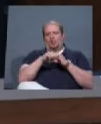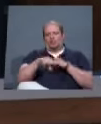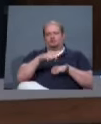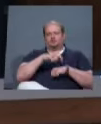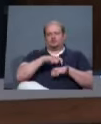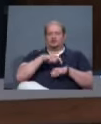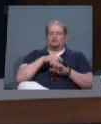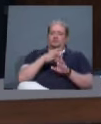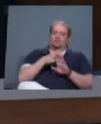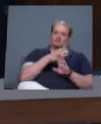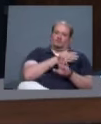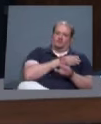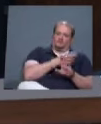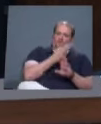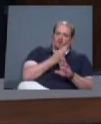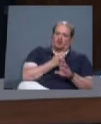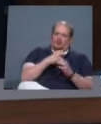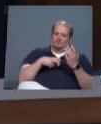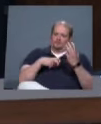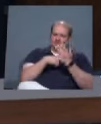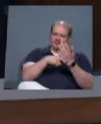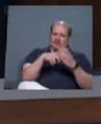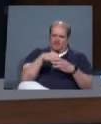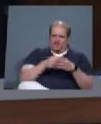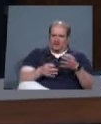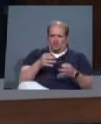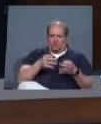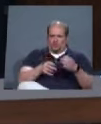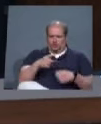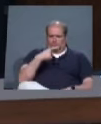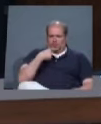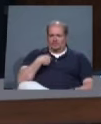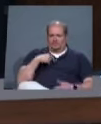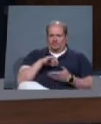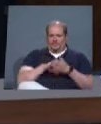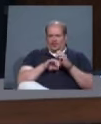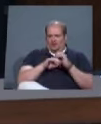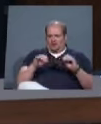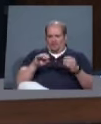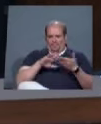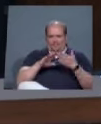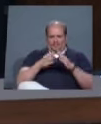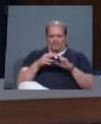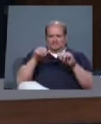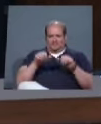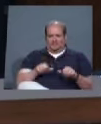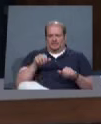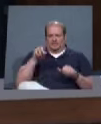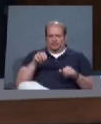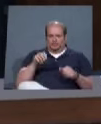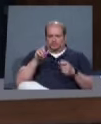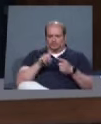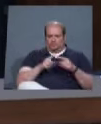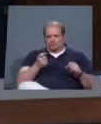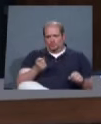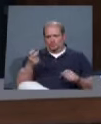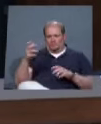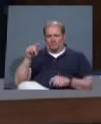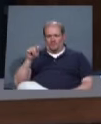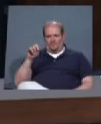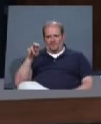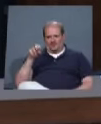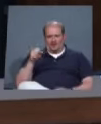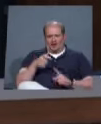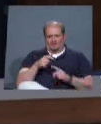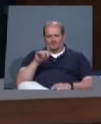time. Before he was cited in court, are you telling me it was nothing that the city could do to get those tires out of